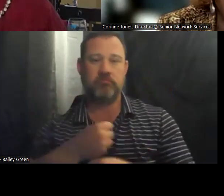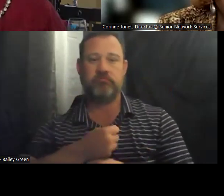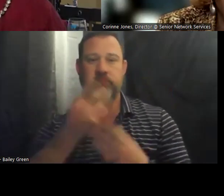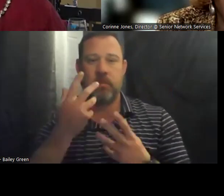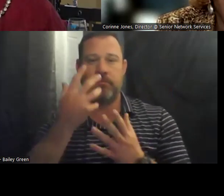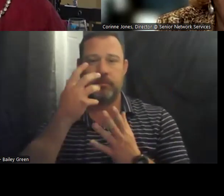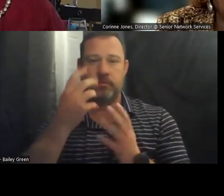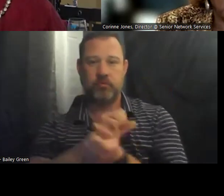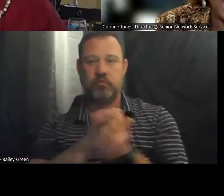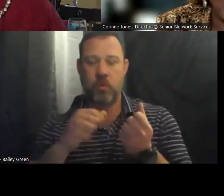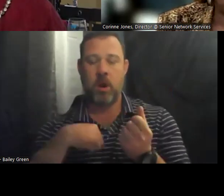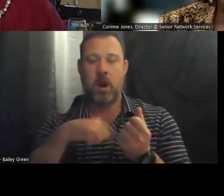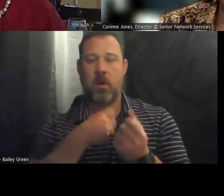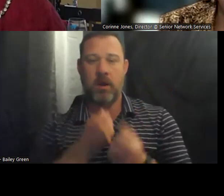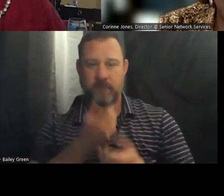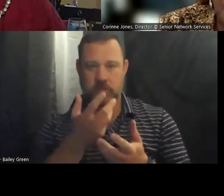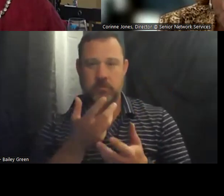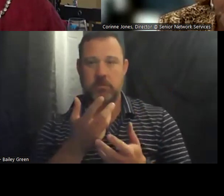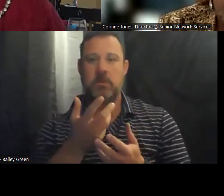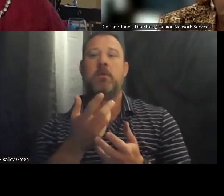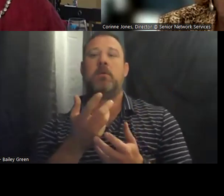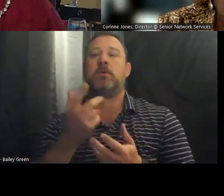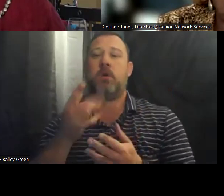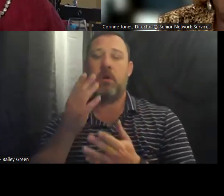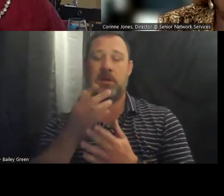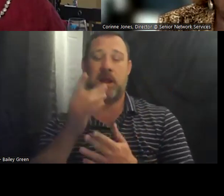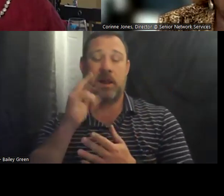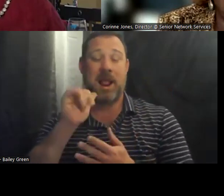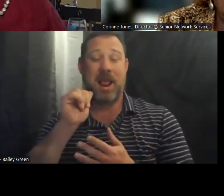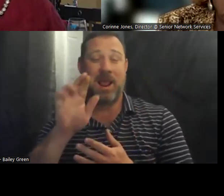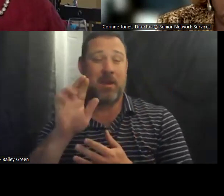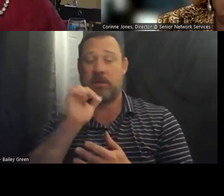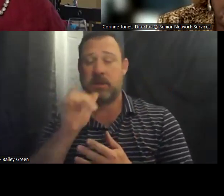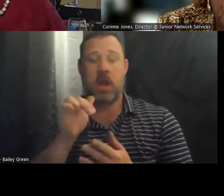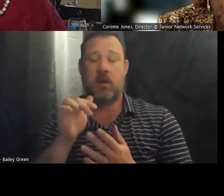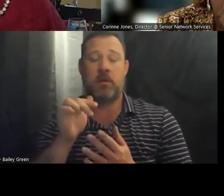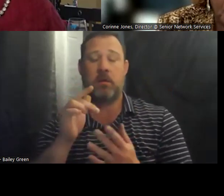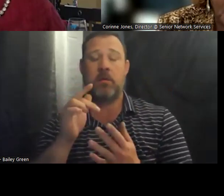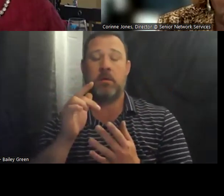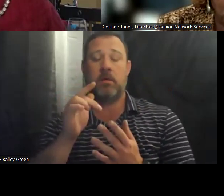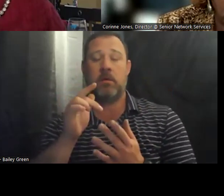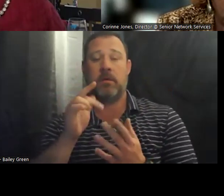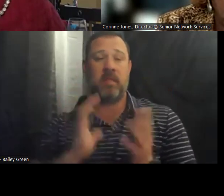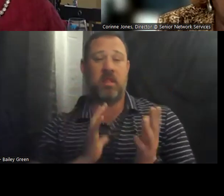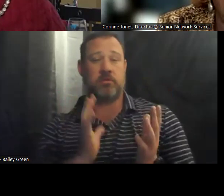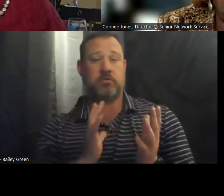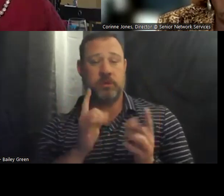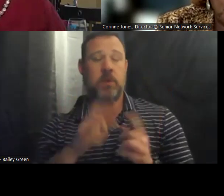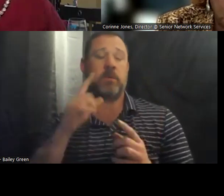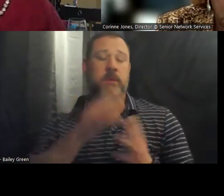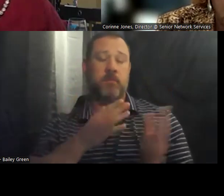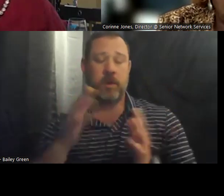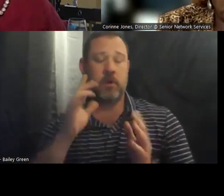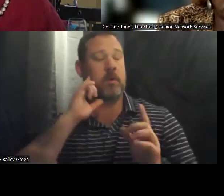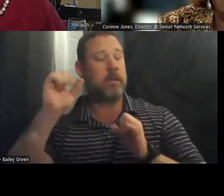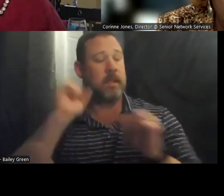administration. Housing like air is not a luxury, and those of us with voices must prepare to become louder, more